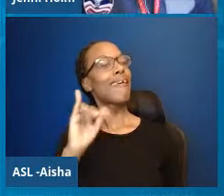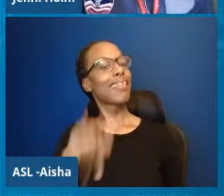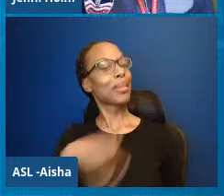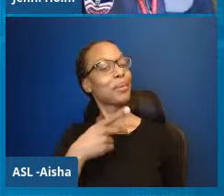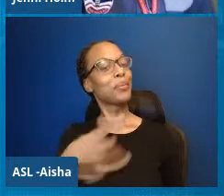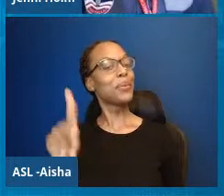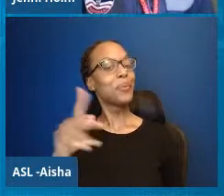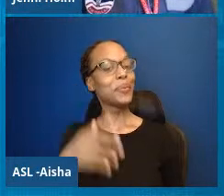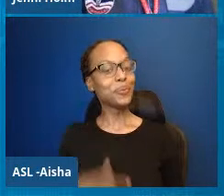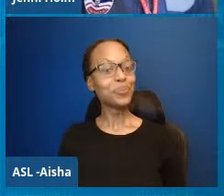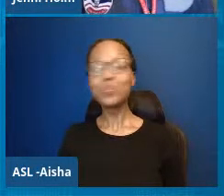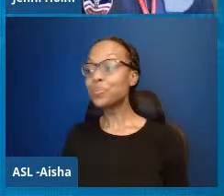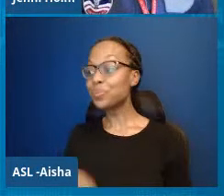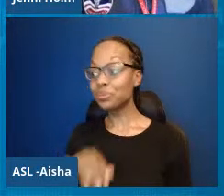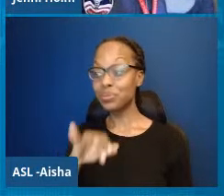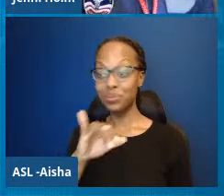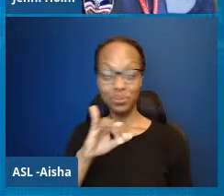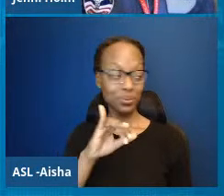got?